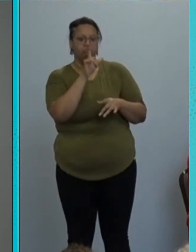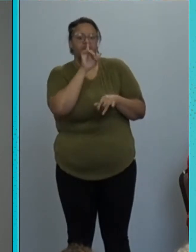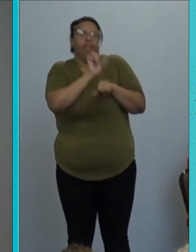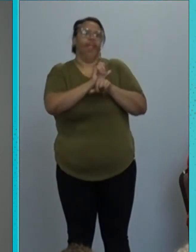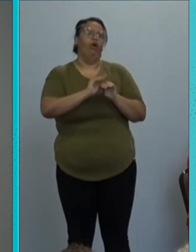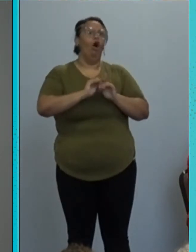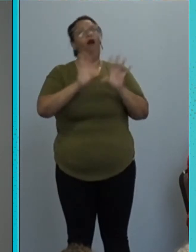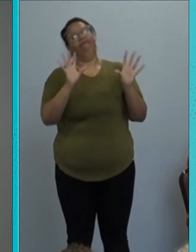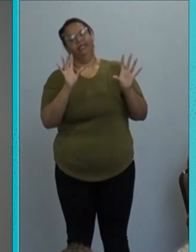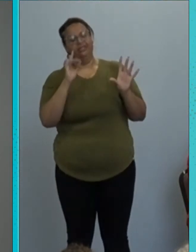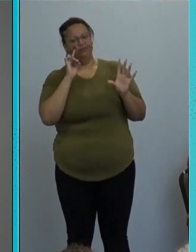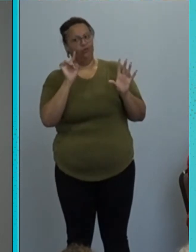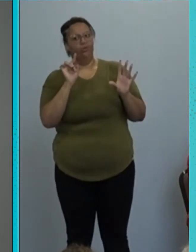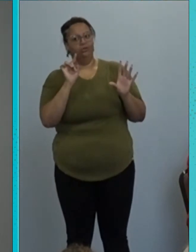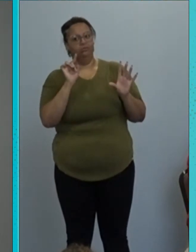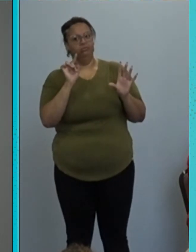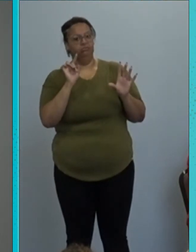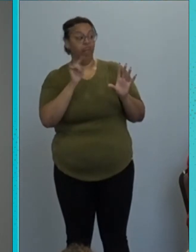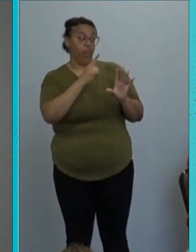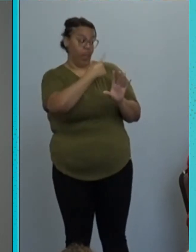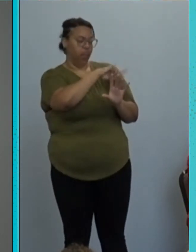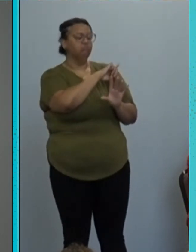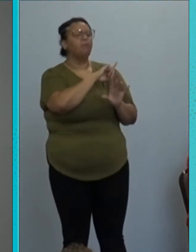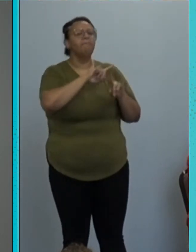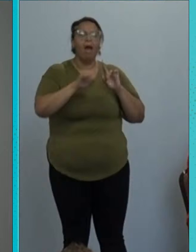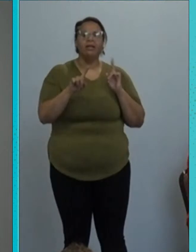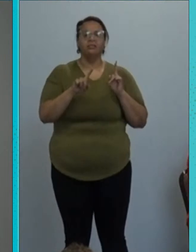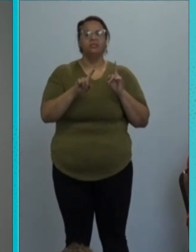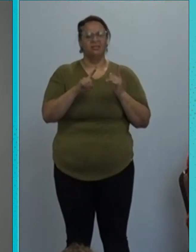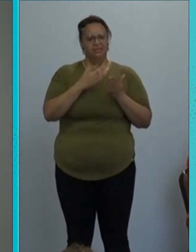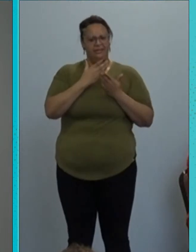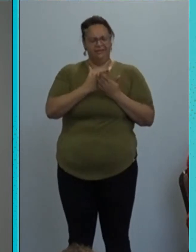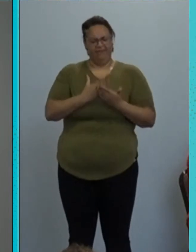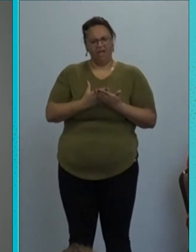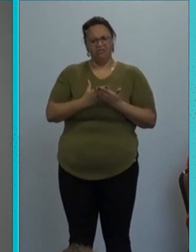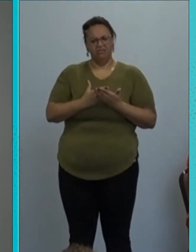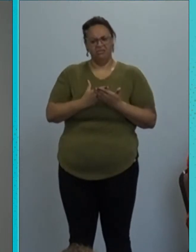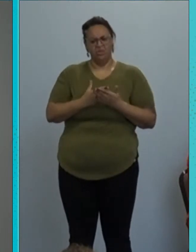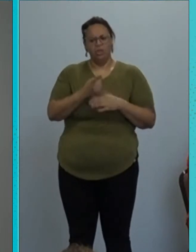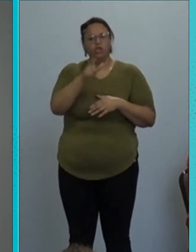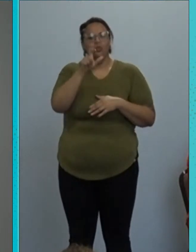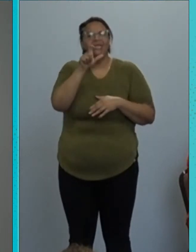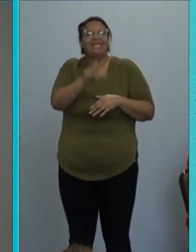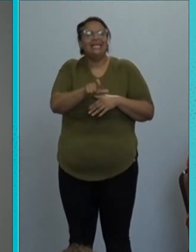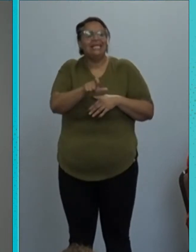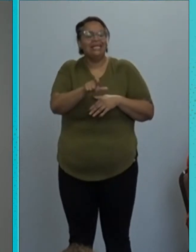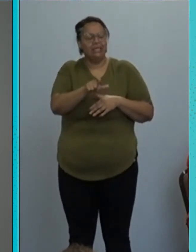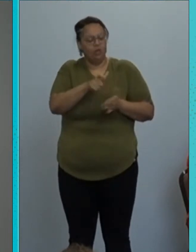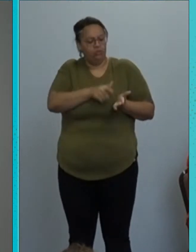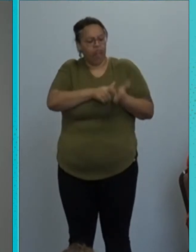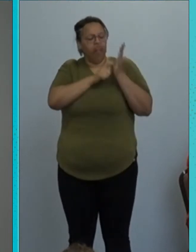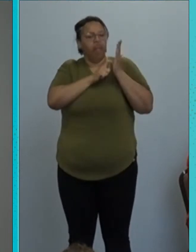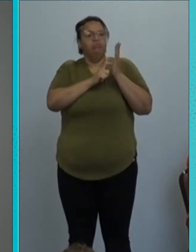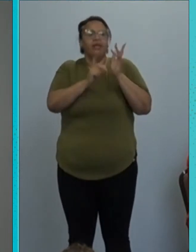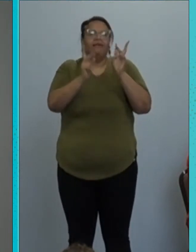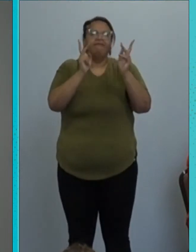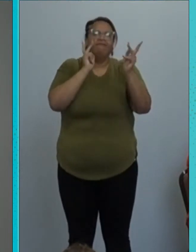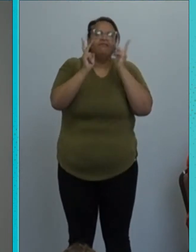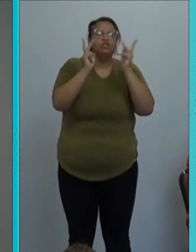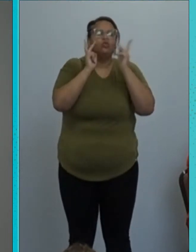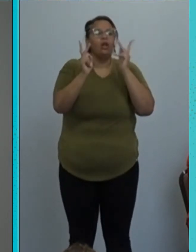to you, but it's the fact that you need visual